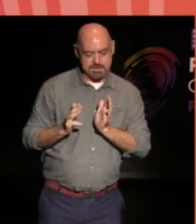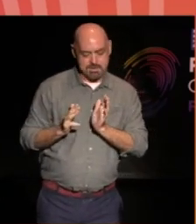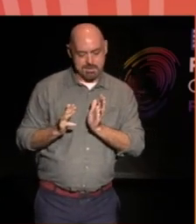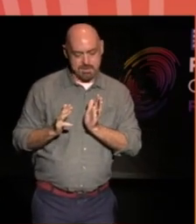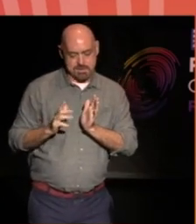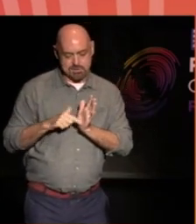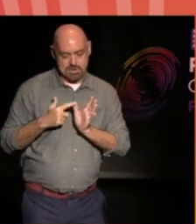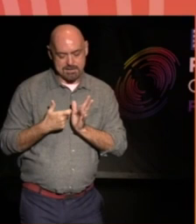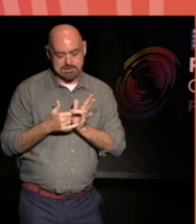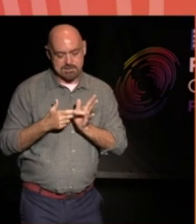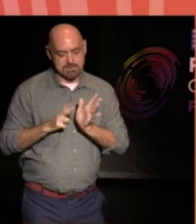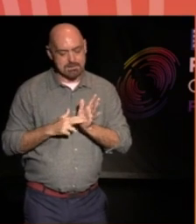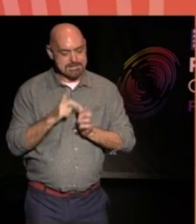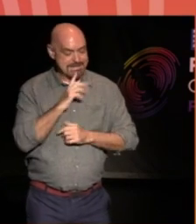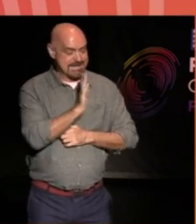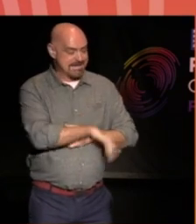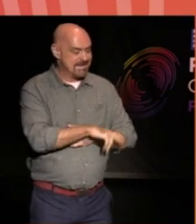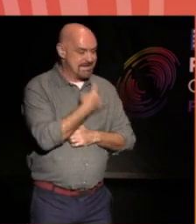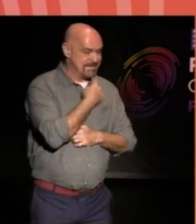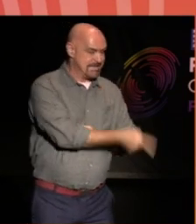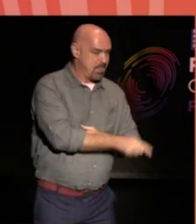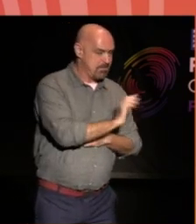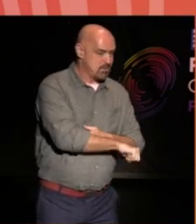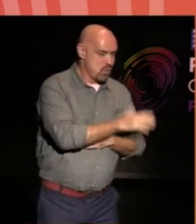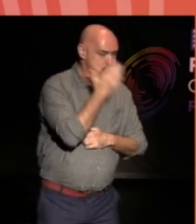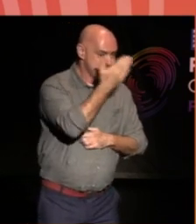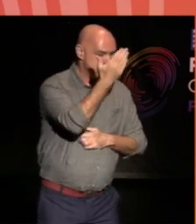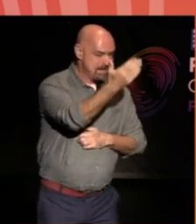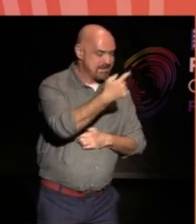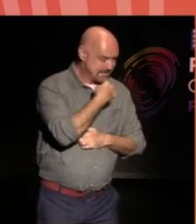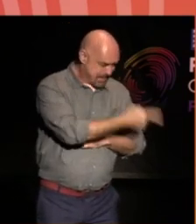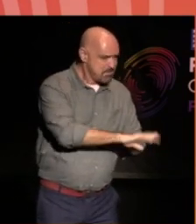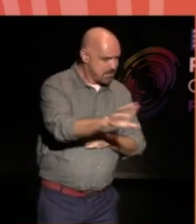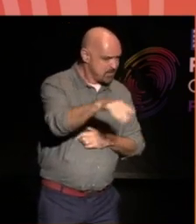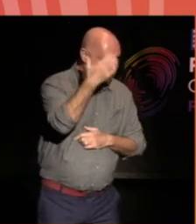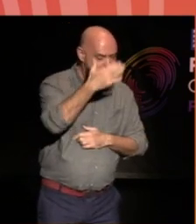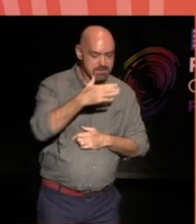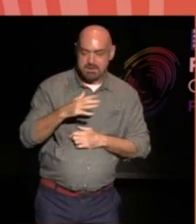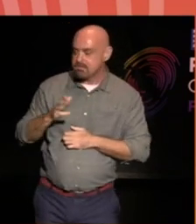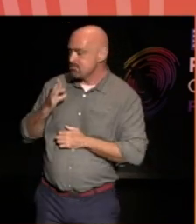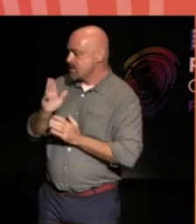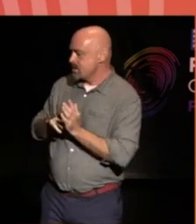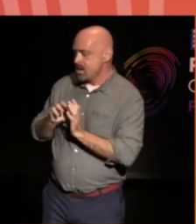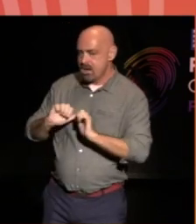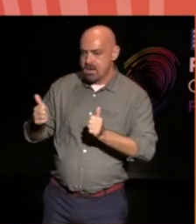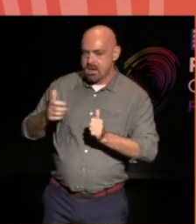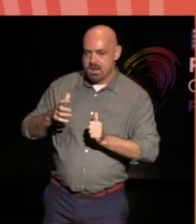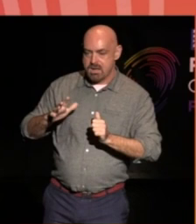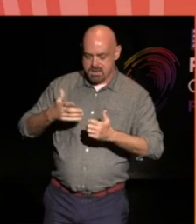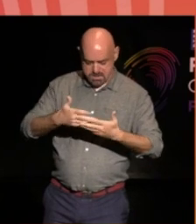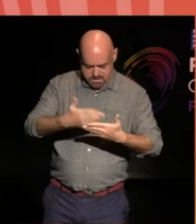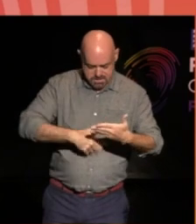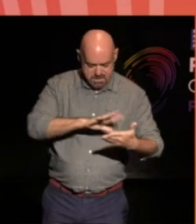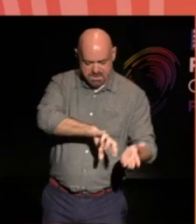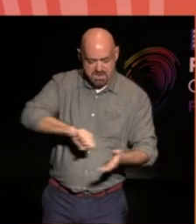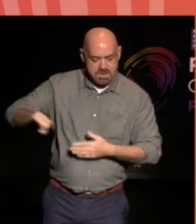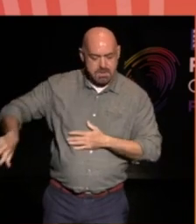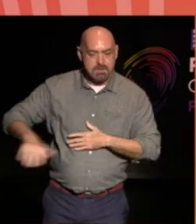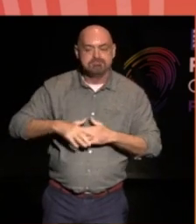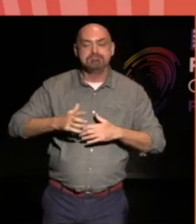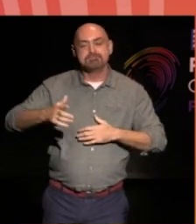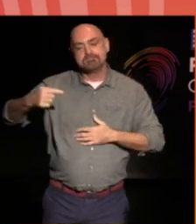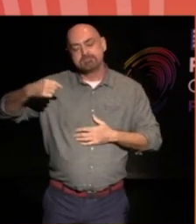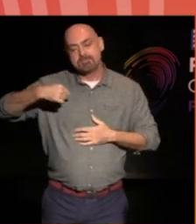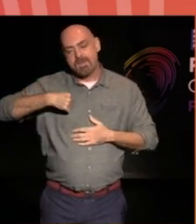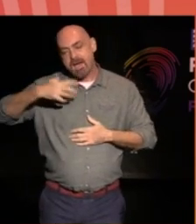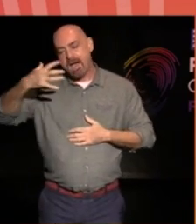Matilda Jackson, said to him, "Martin, tell them about the dream. Tell them about the dream." And so Martin dropped all his printed notes, and he